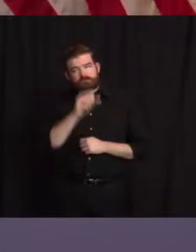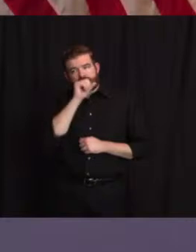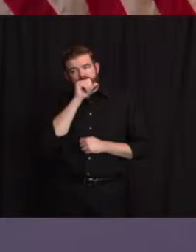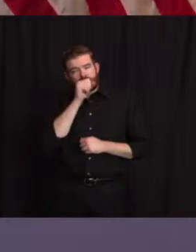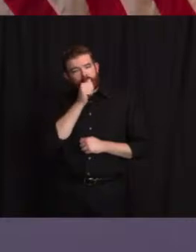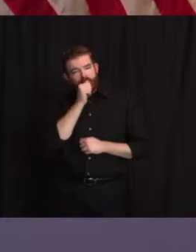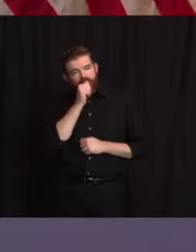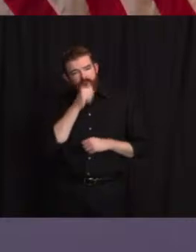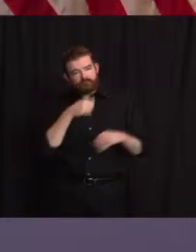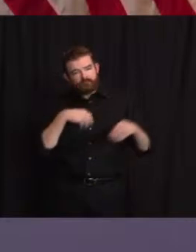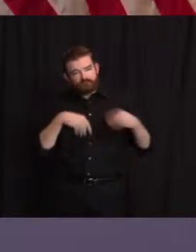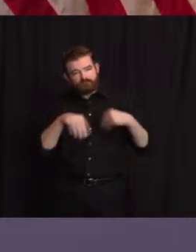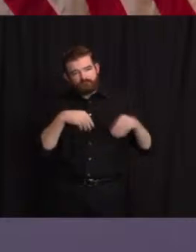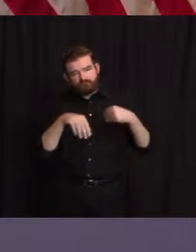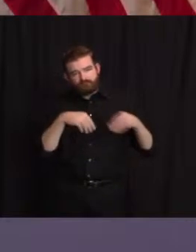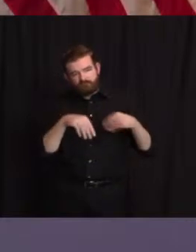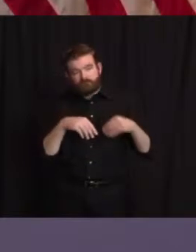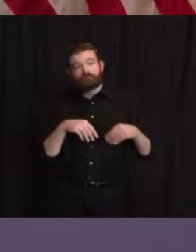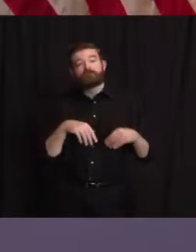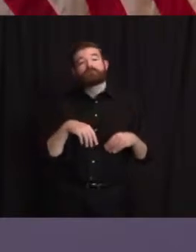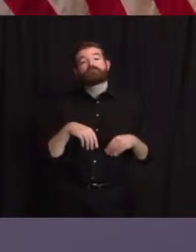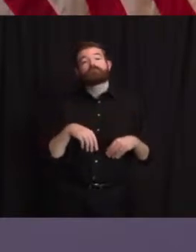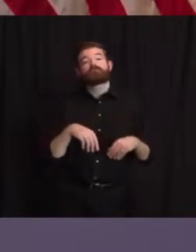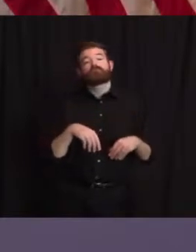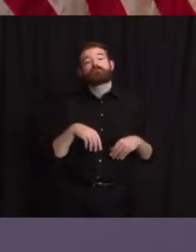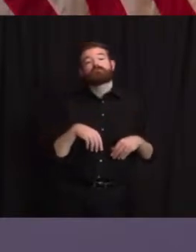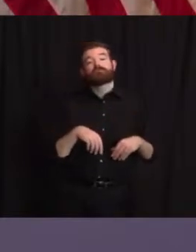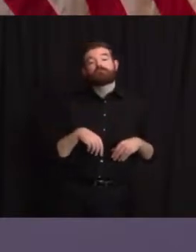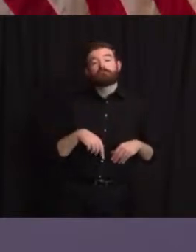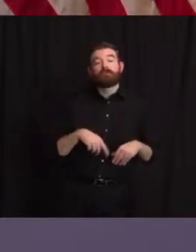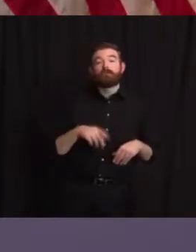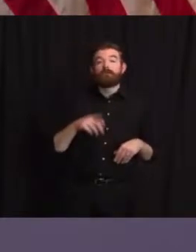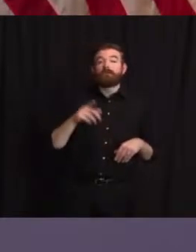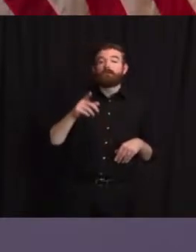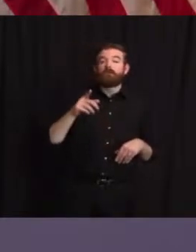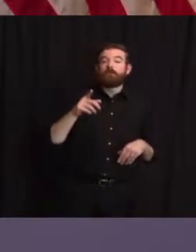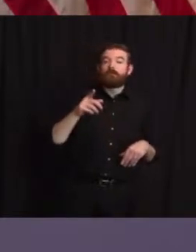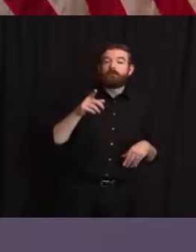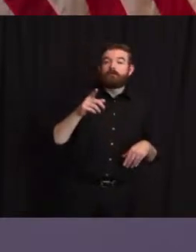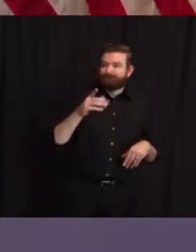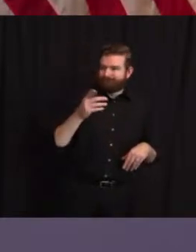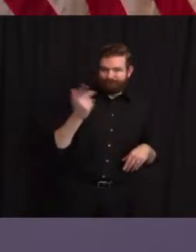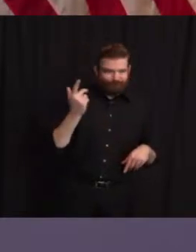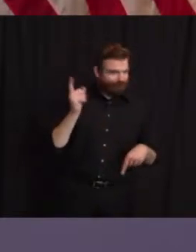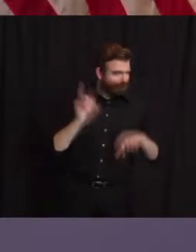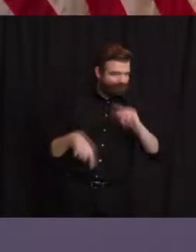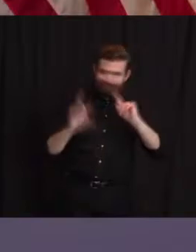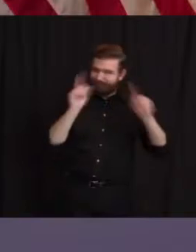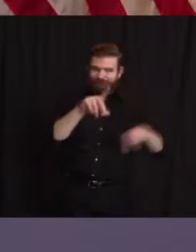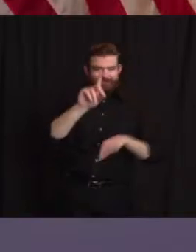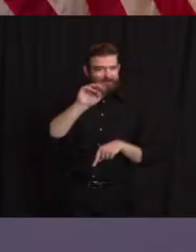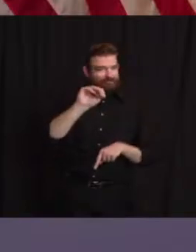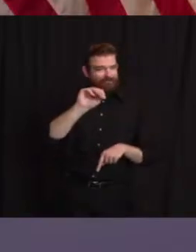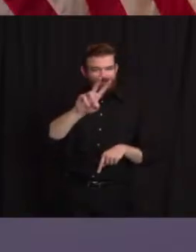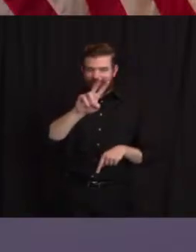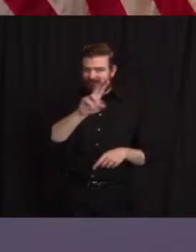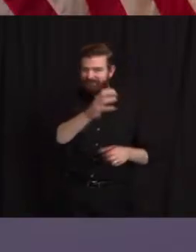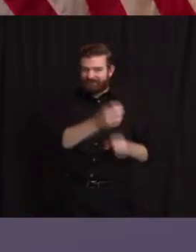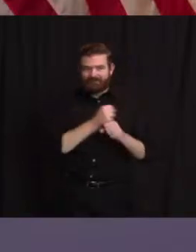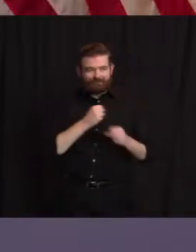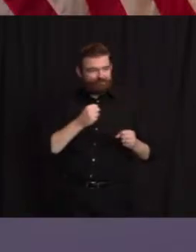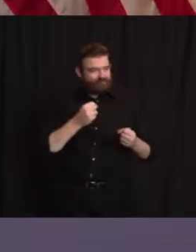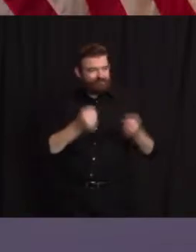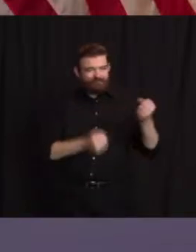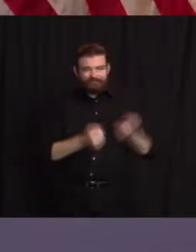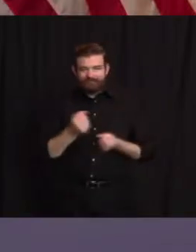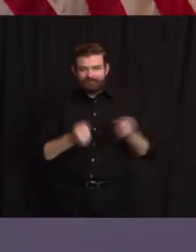people can't go to DMVs to get their driver's license. I guess this goes back to teenagers driving. This is from a colleague, so I'm not quite sure. Can the